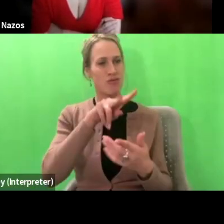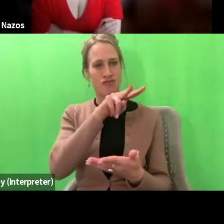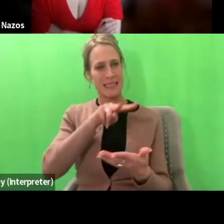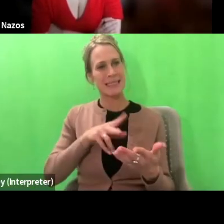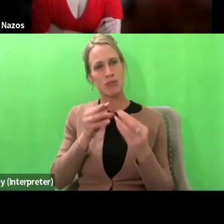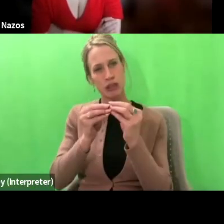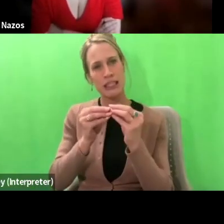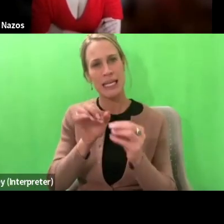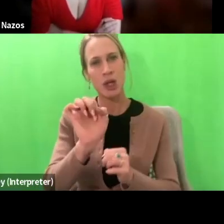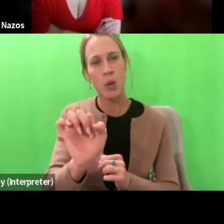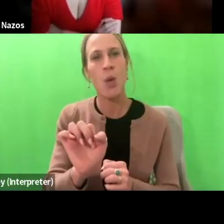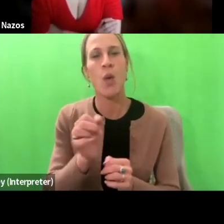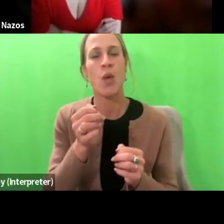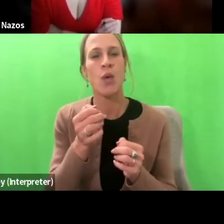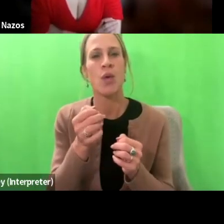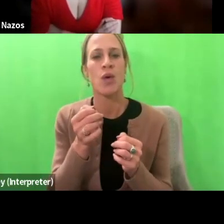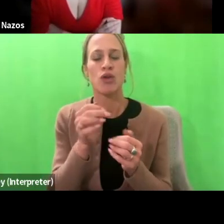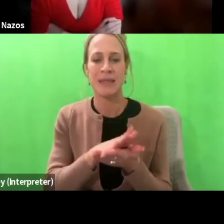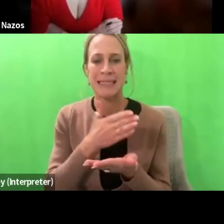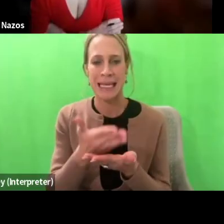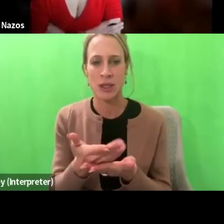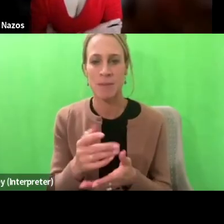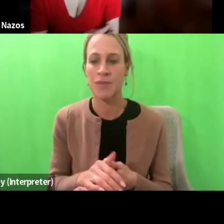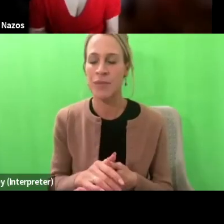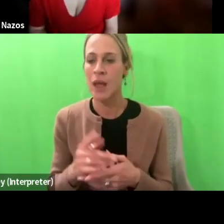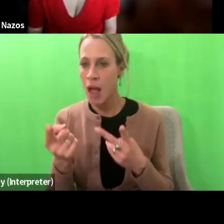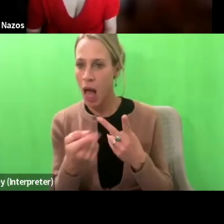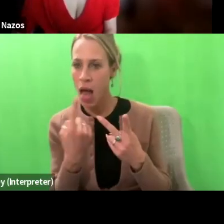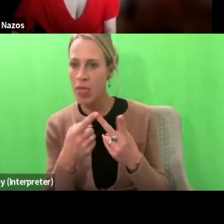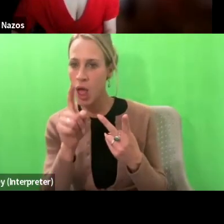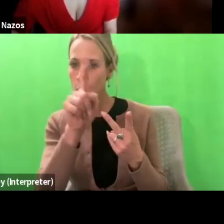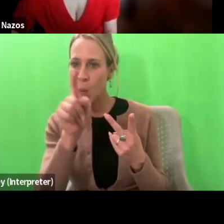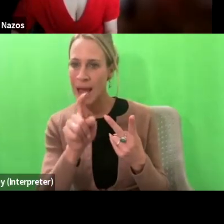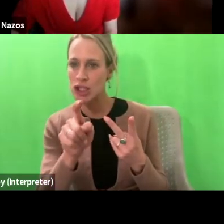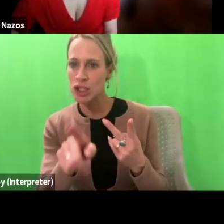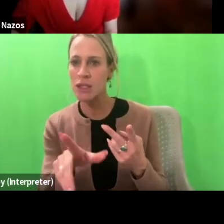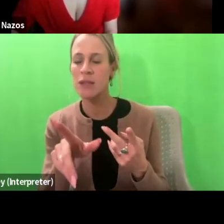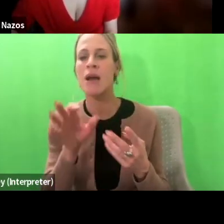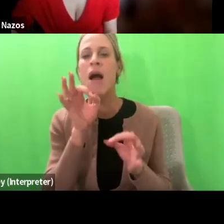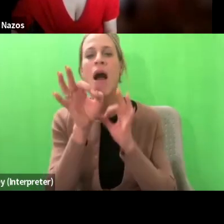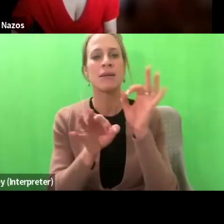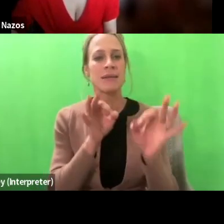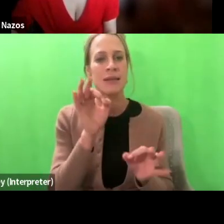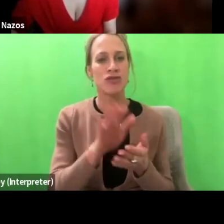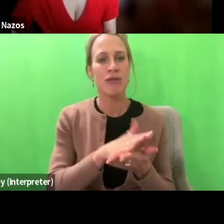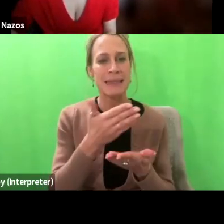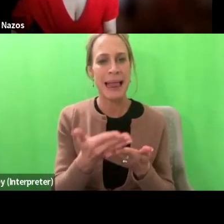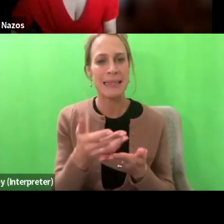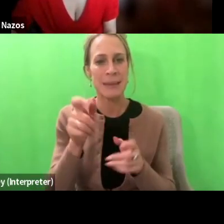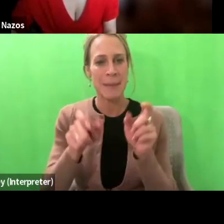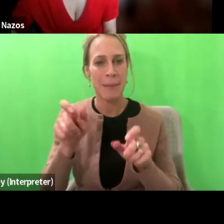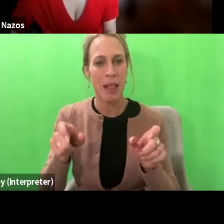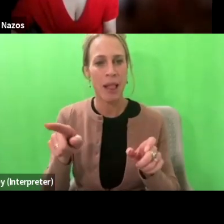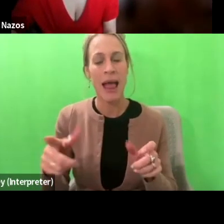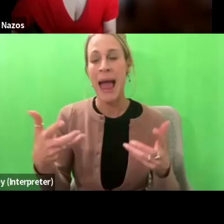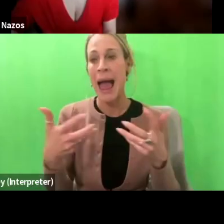also. There's another question in the chat for the translators, which is,